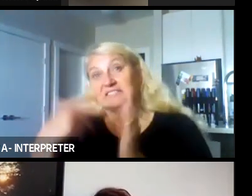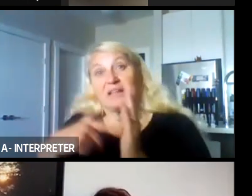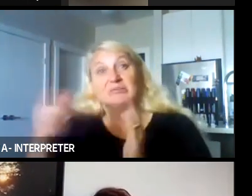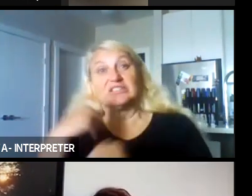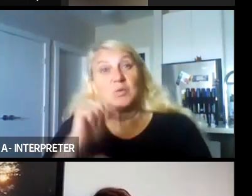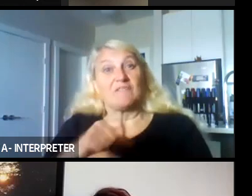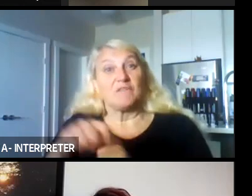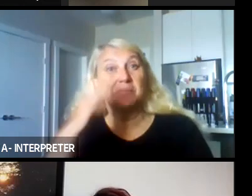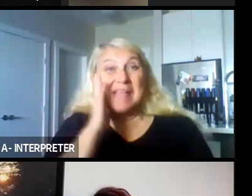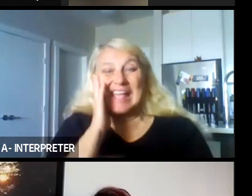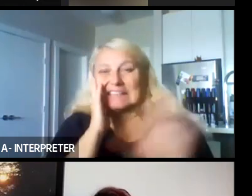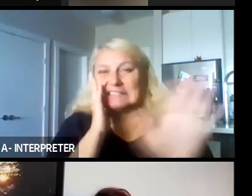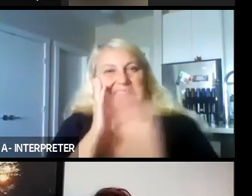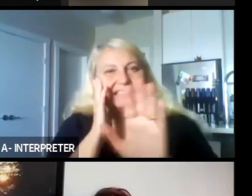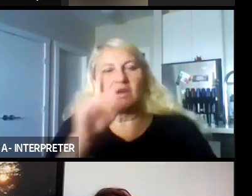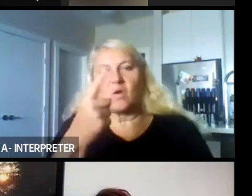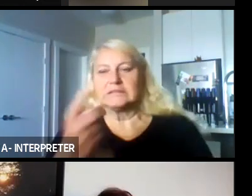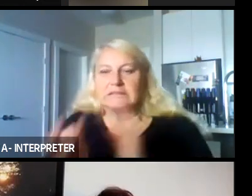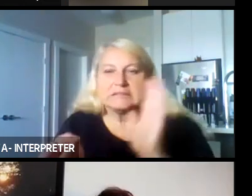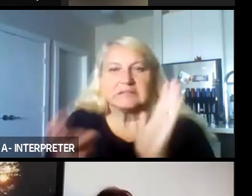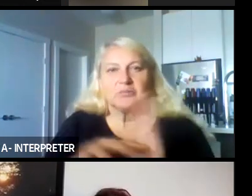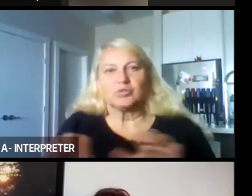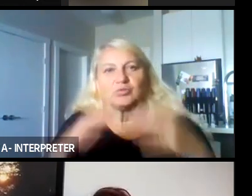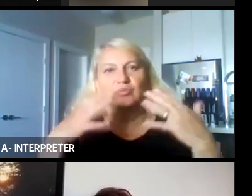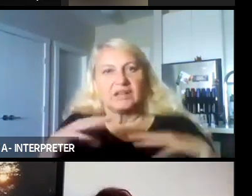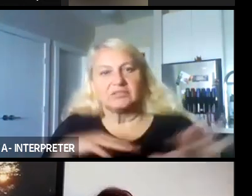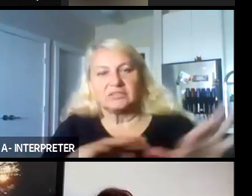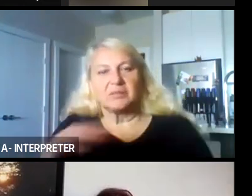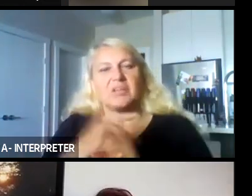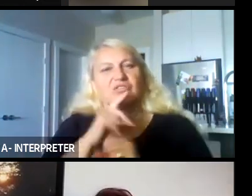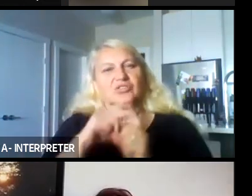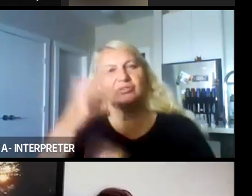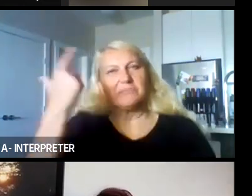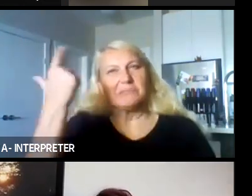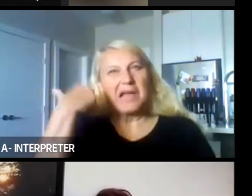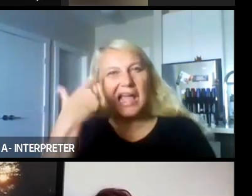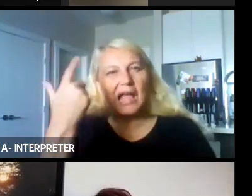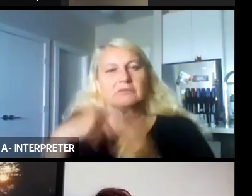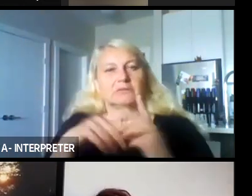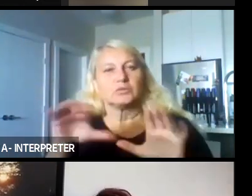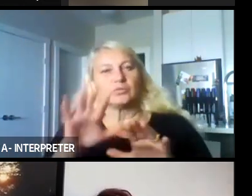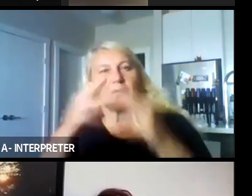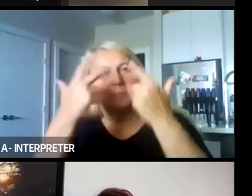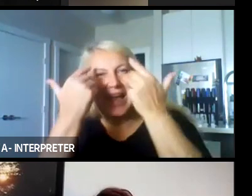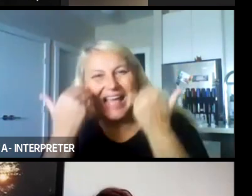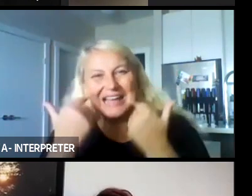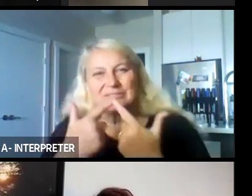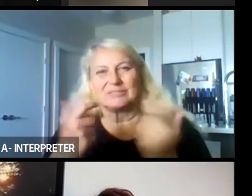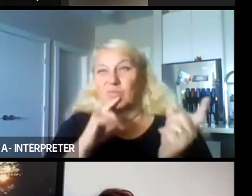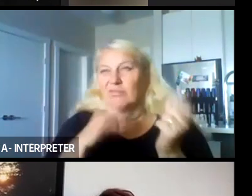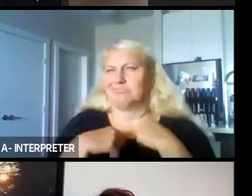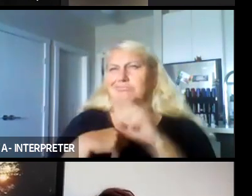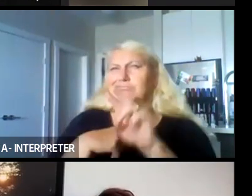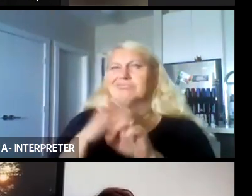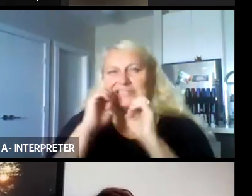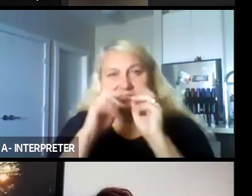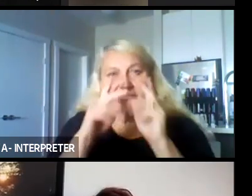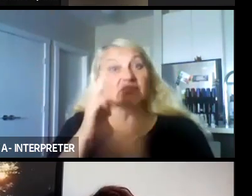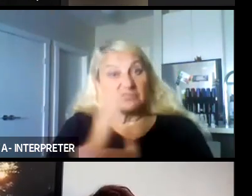Always get dressed, try do your makeup, blow out your hair. And I was like, all right, okay. some people are doing